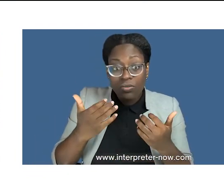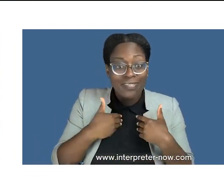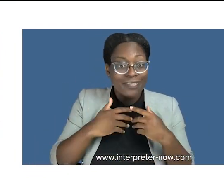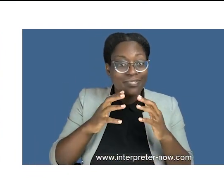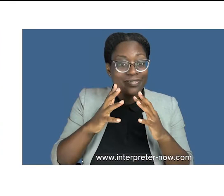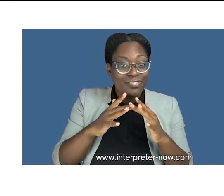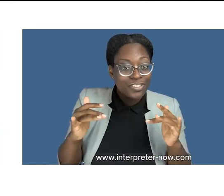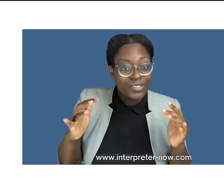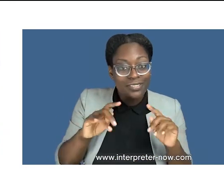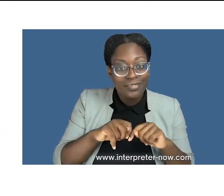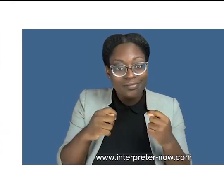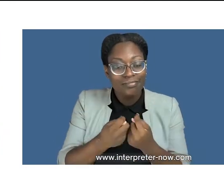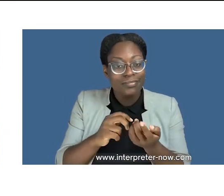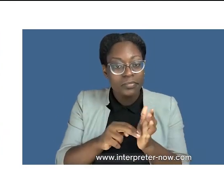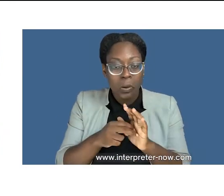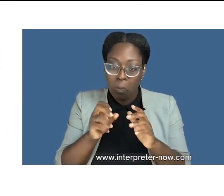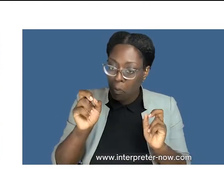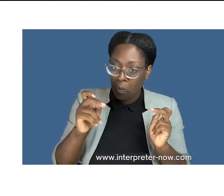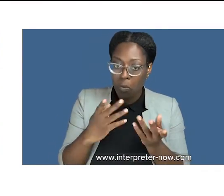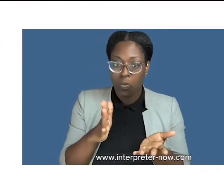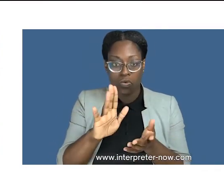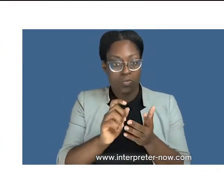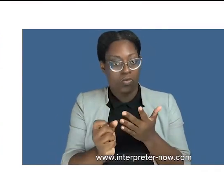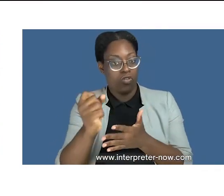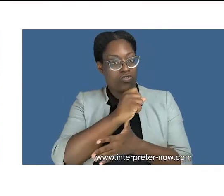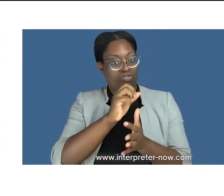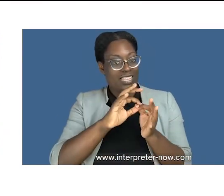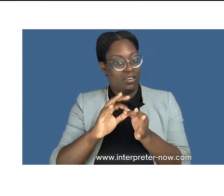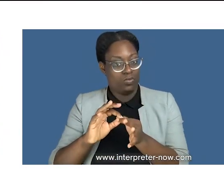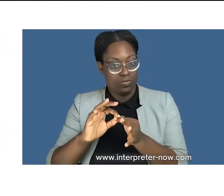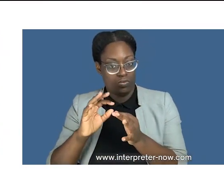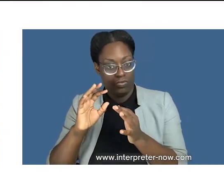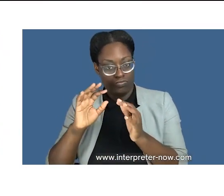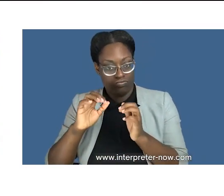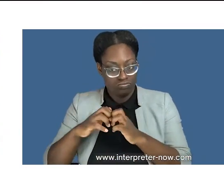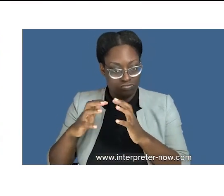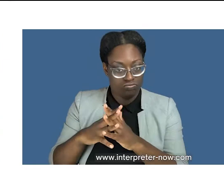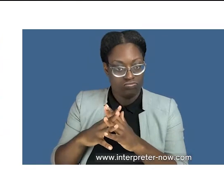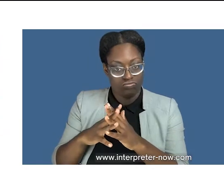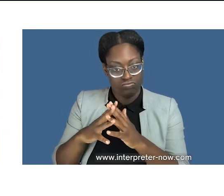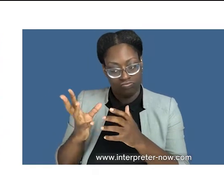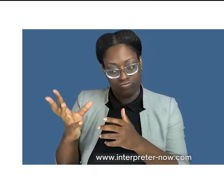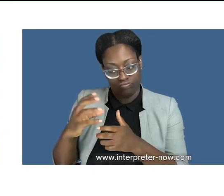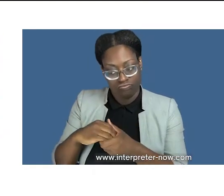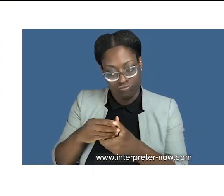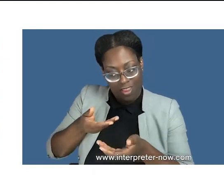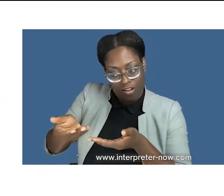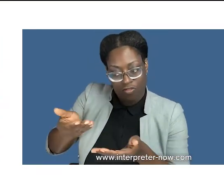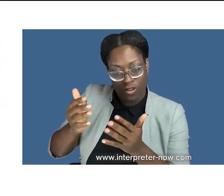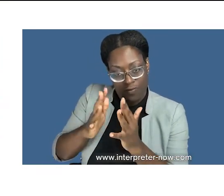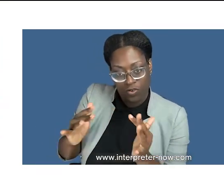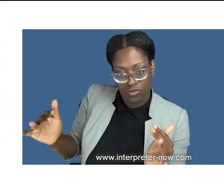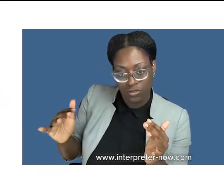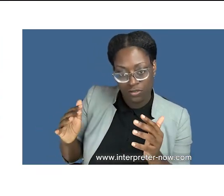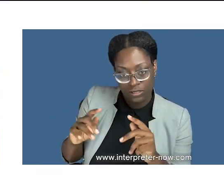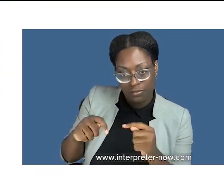build a diverse team, one is, what are your goals around that? The second is, how are you helping people to learn more